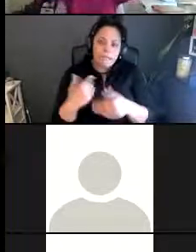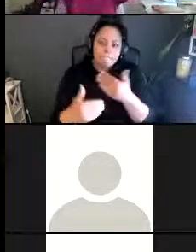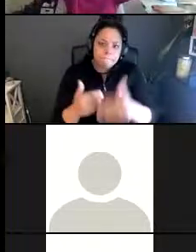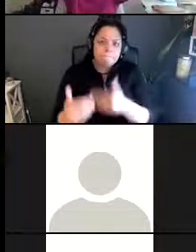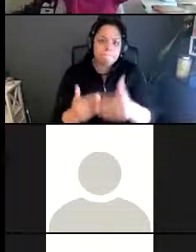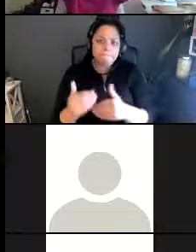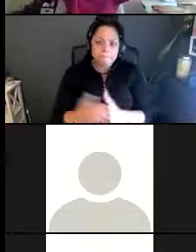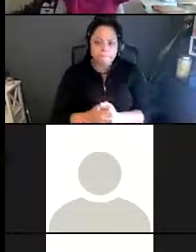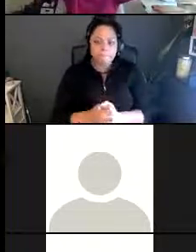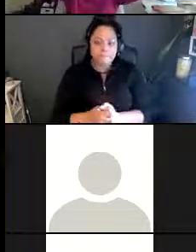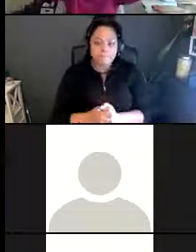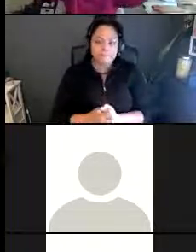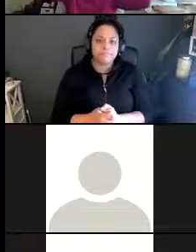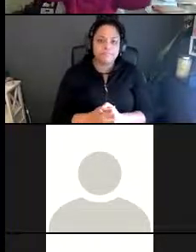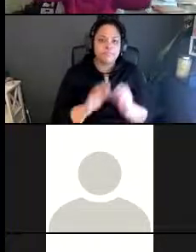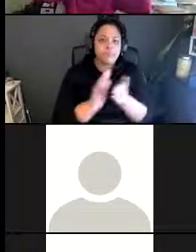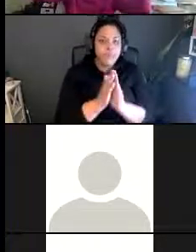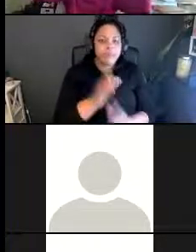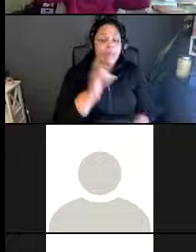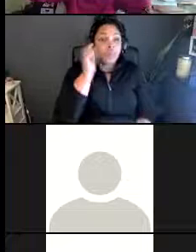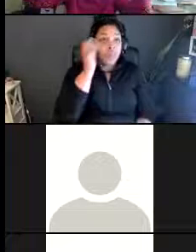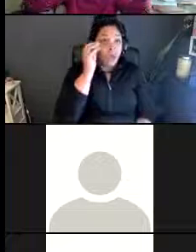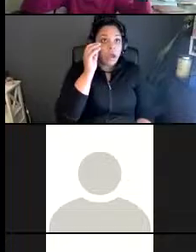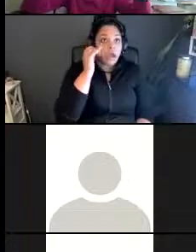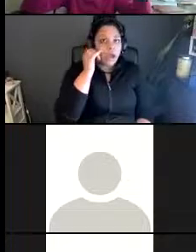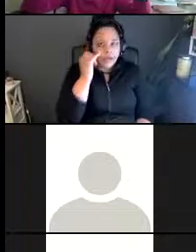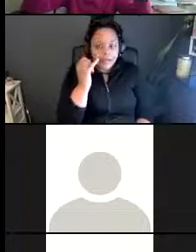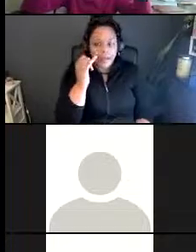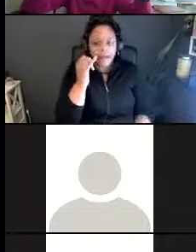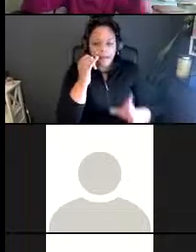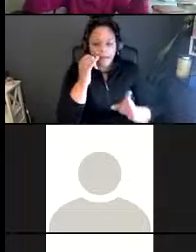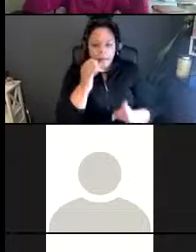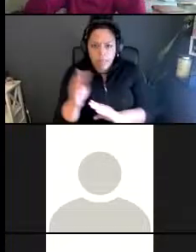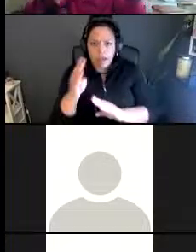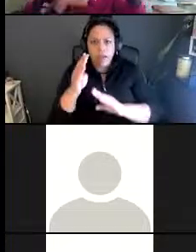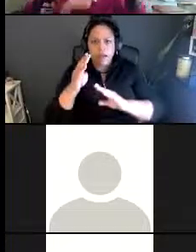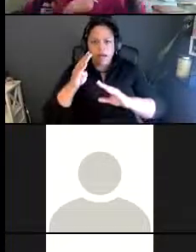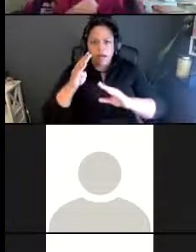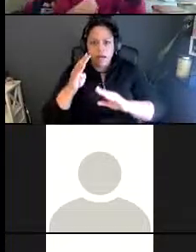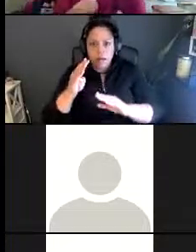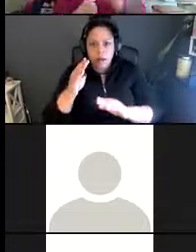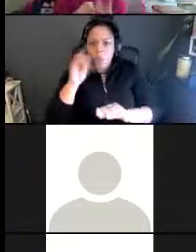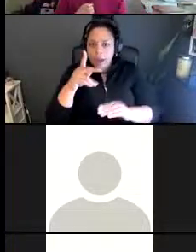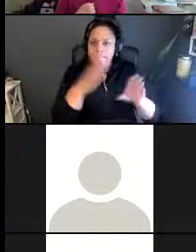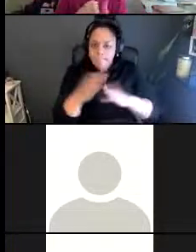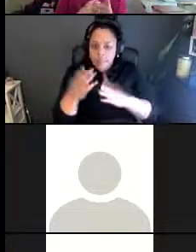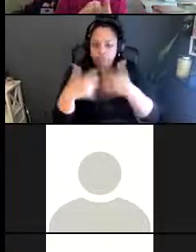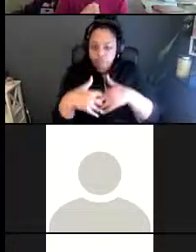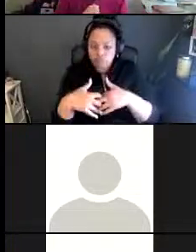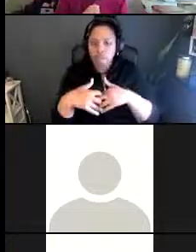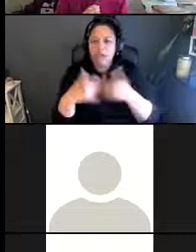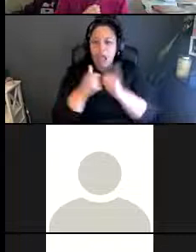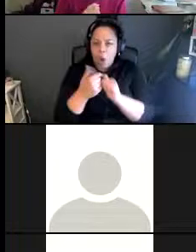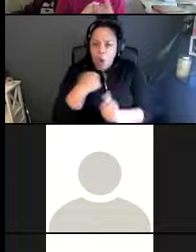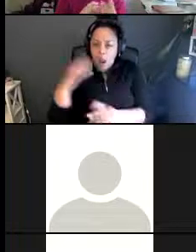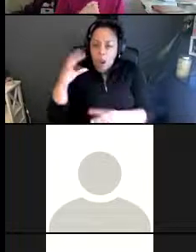go from an inkling of a thought to an idea to a plan to I got it in my head to how do I